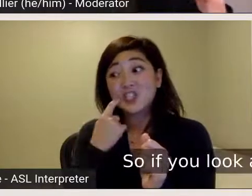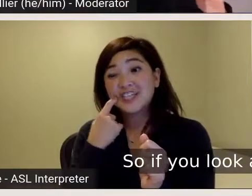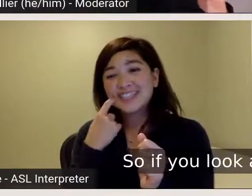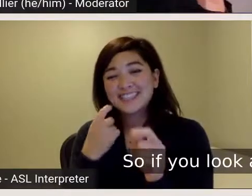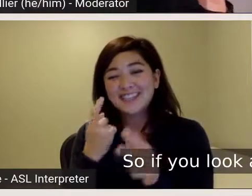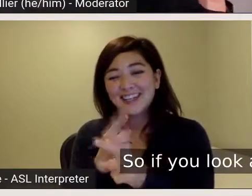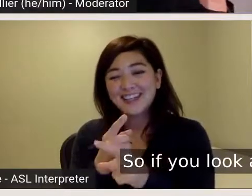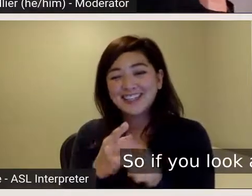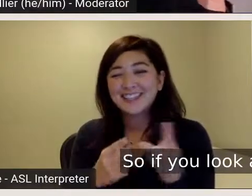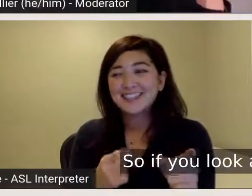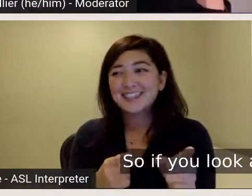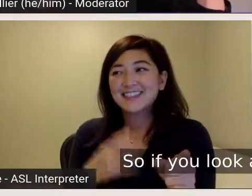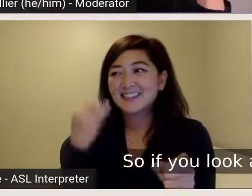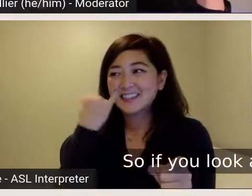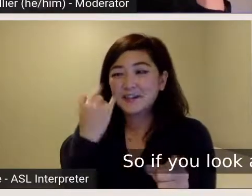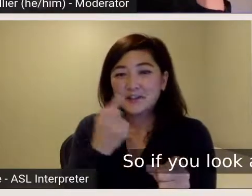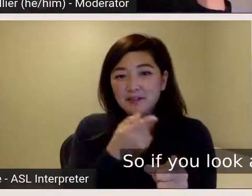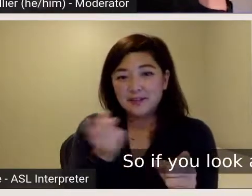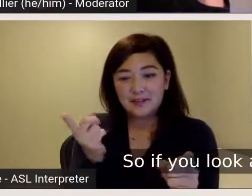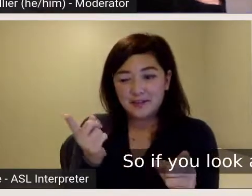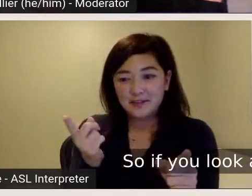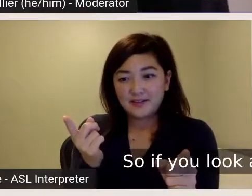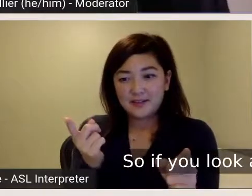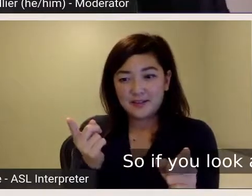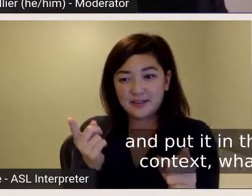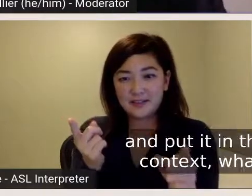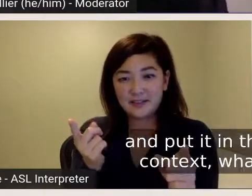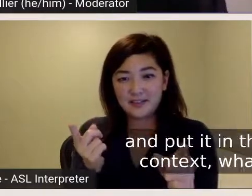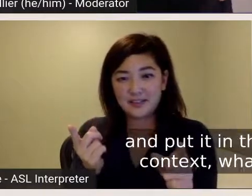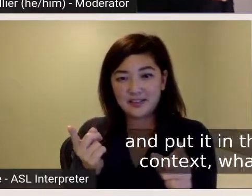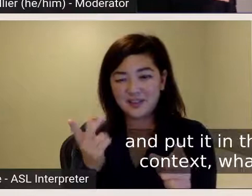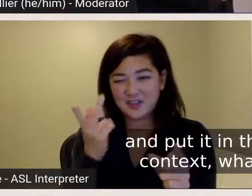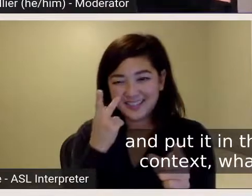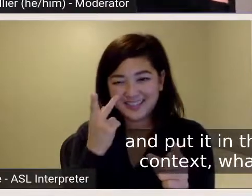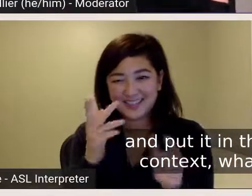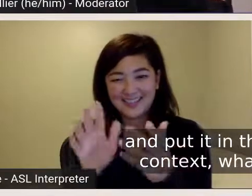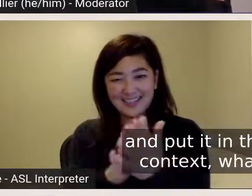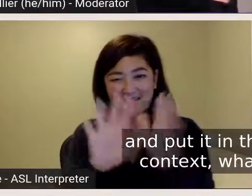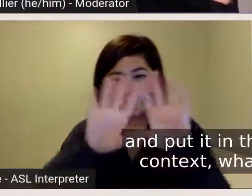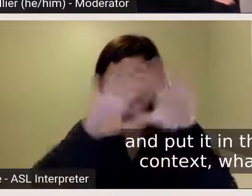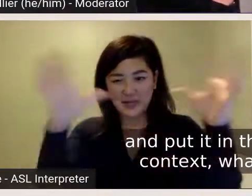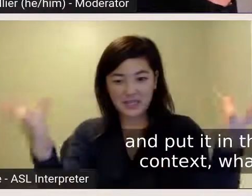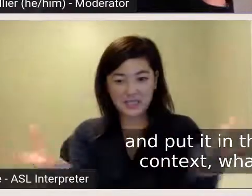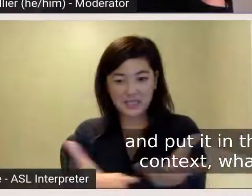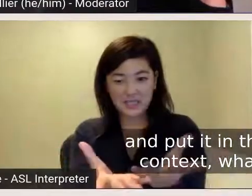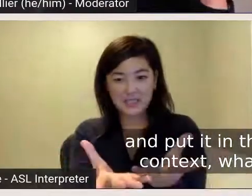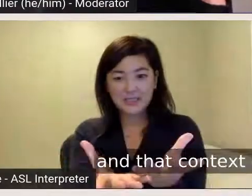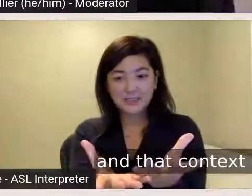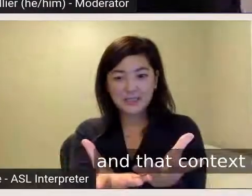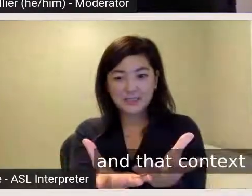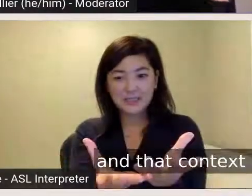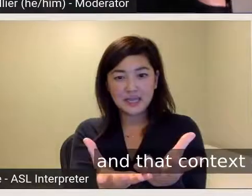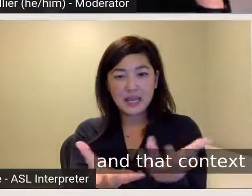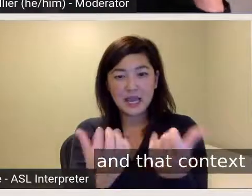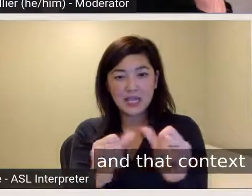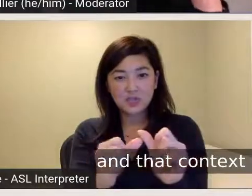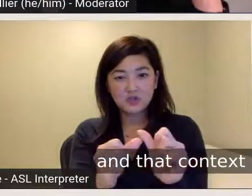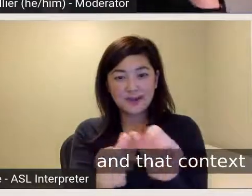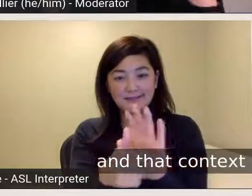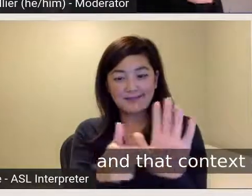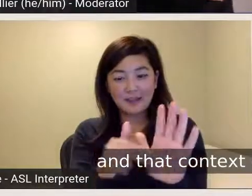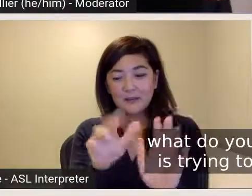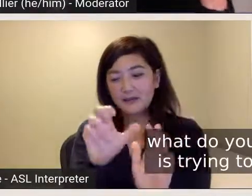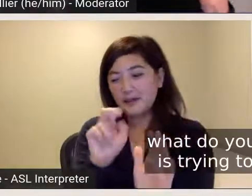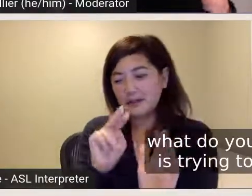you look at it in its totality and put it in the contemporary context, what do you think? And that context of it